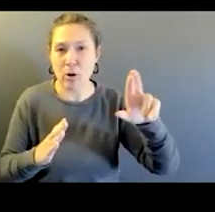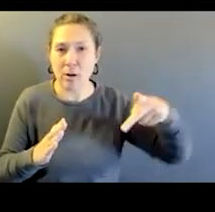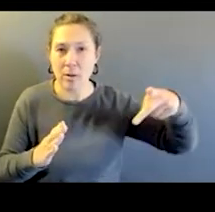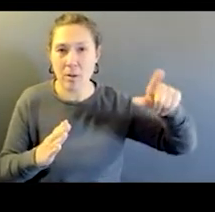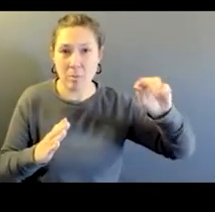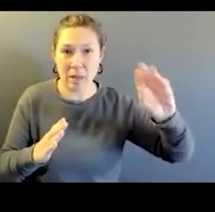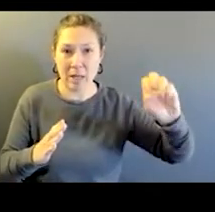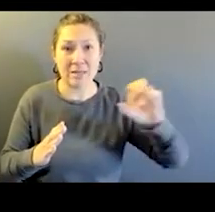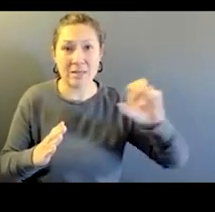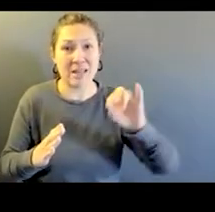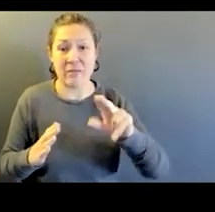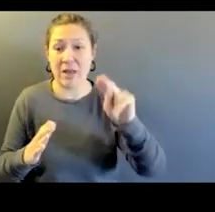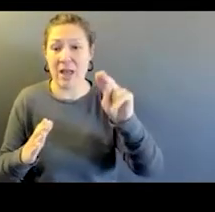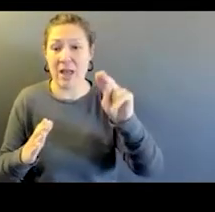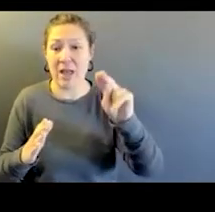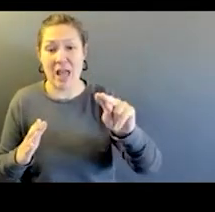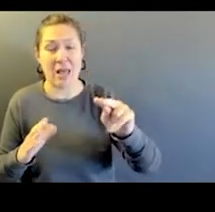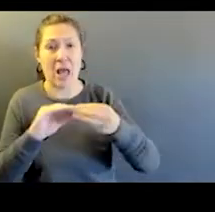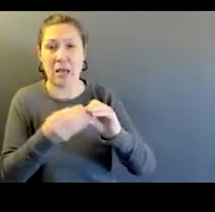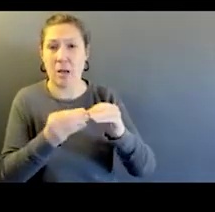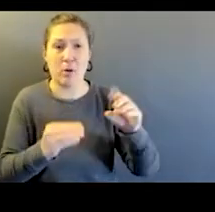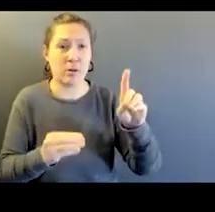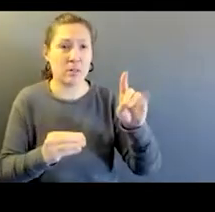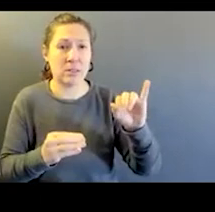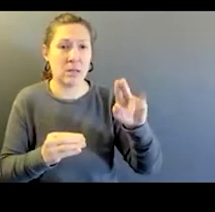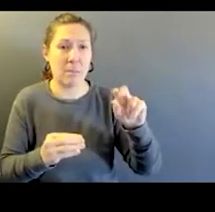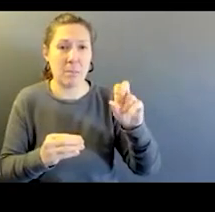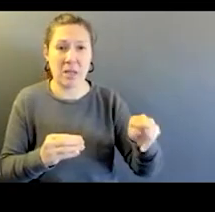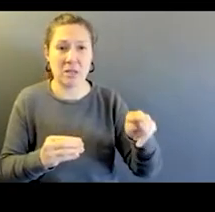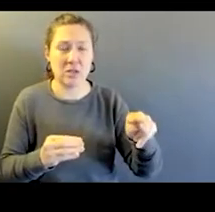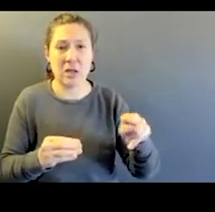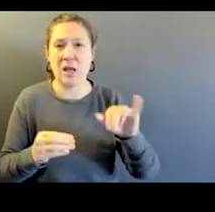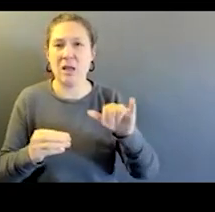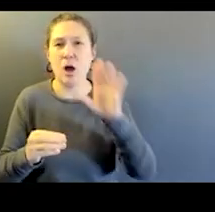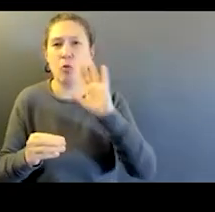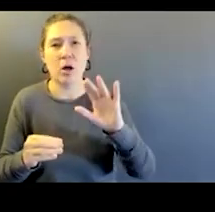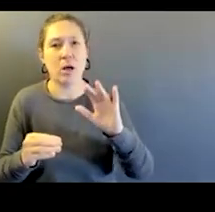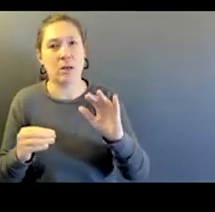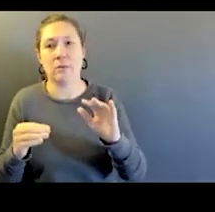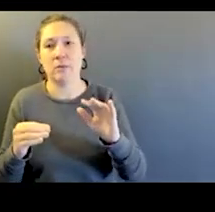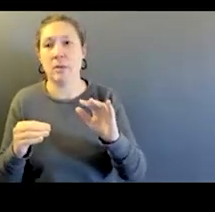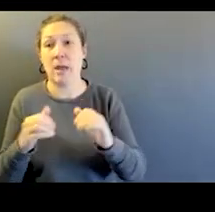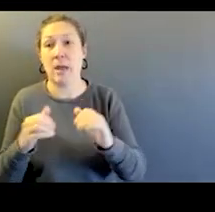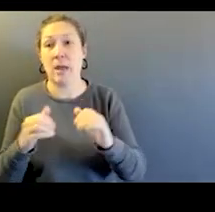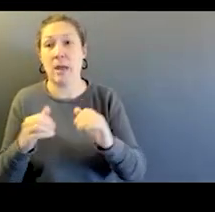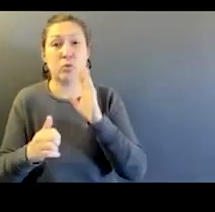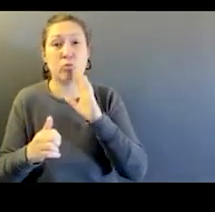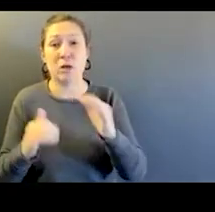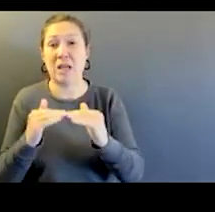is at most n minus 1